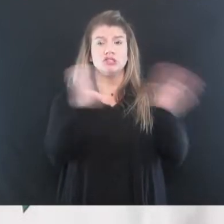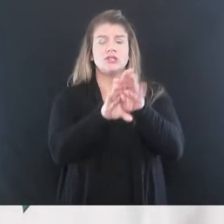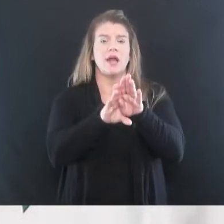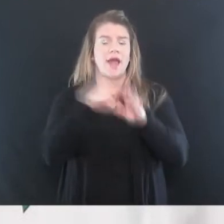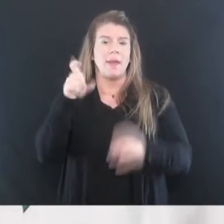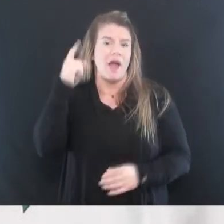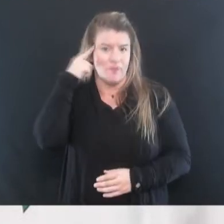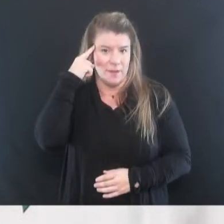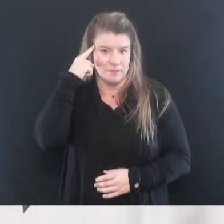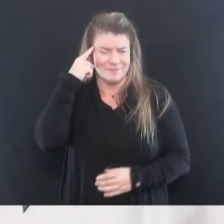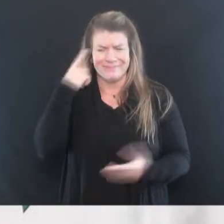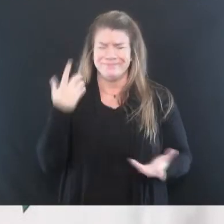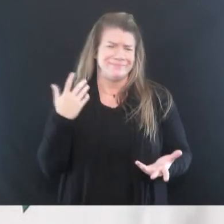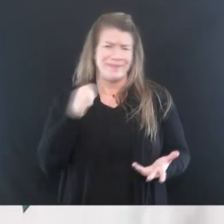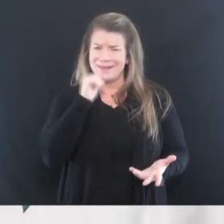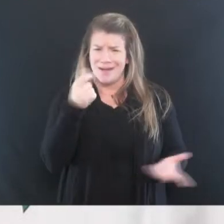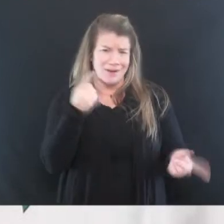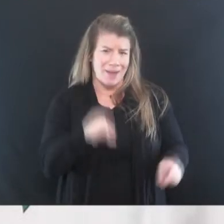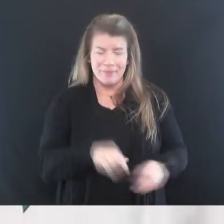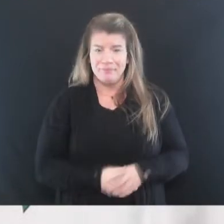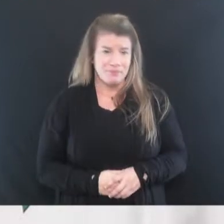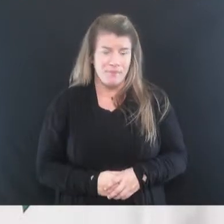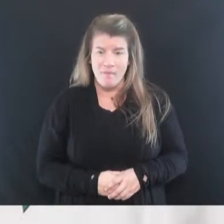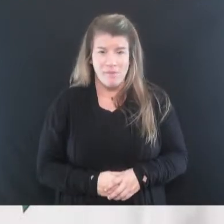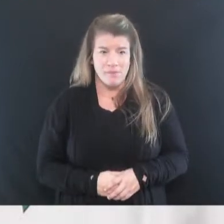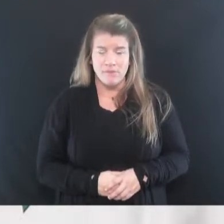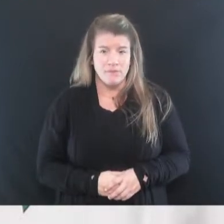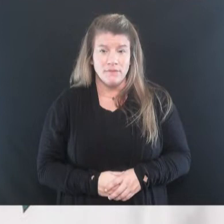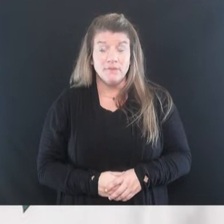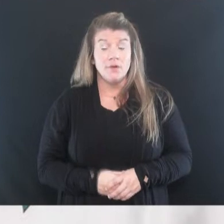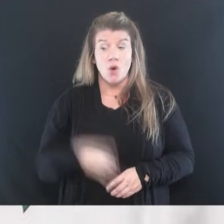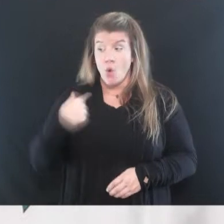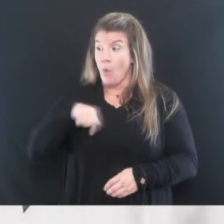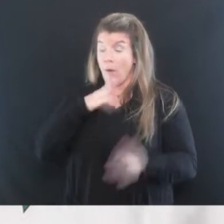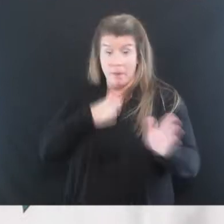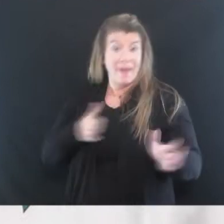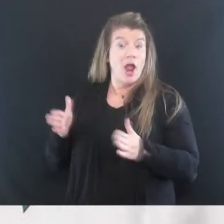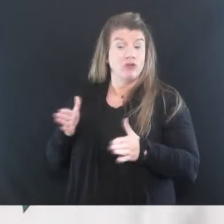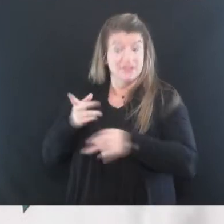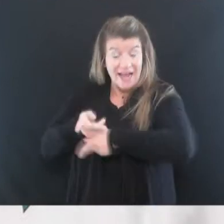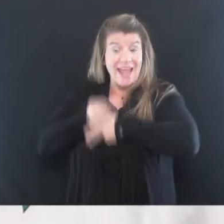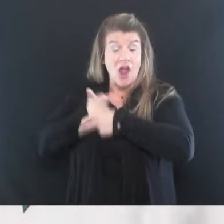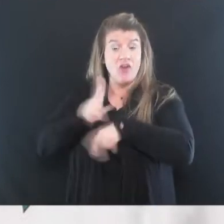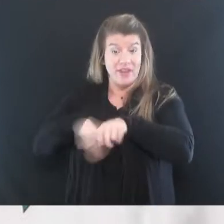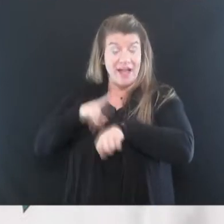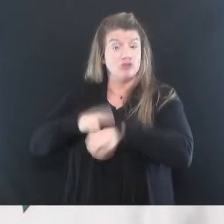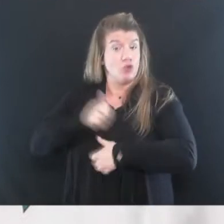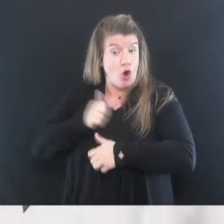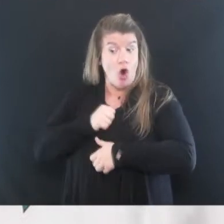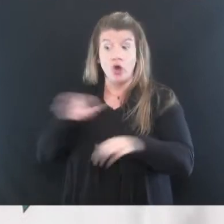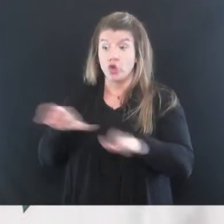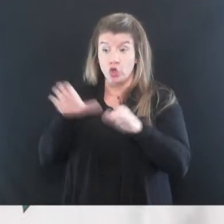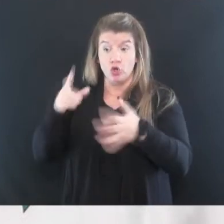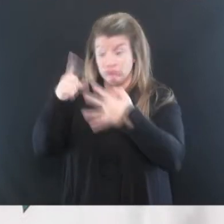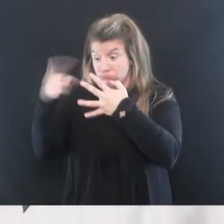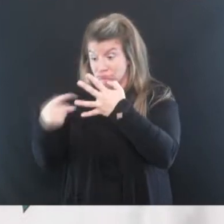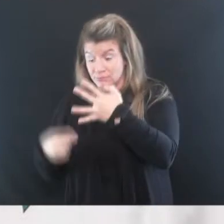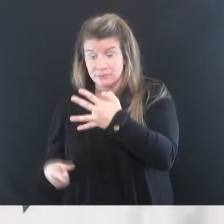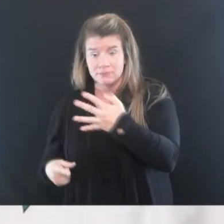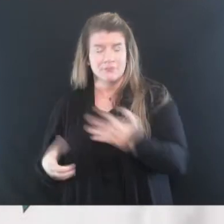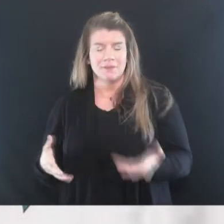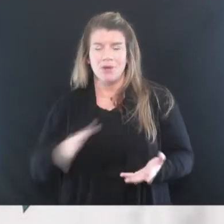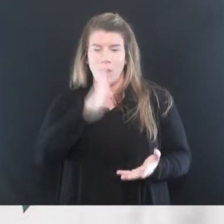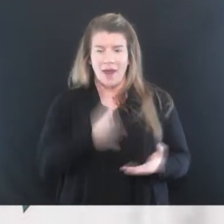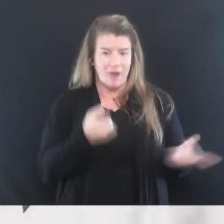government. I said that'll never happen. We were prepared here to take care of our National Guard and do that kind of stuff, and I said it'll never